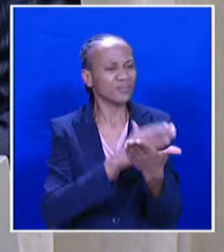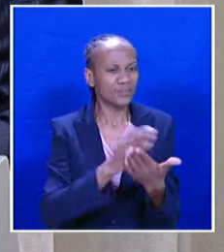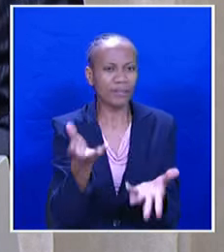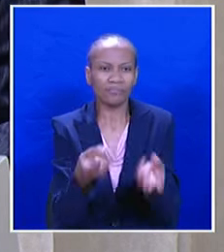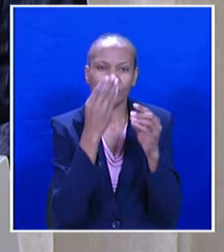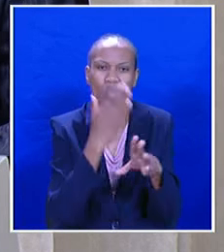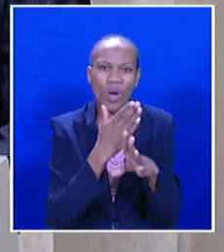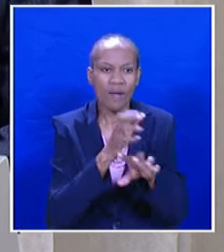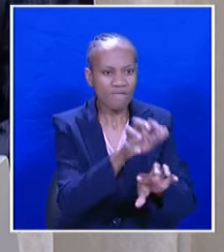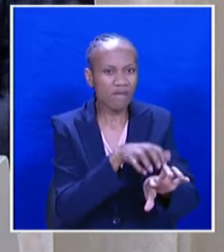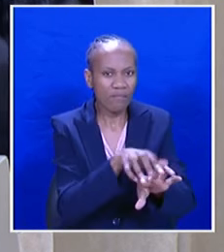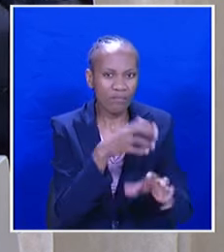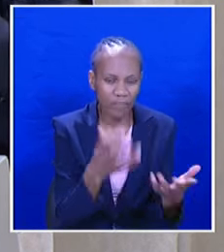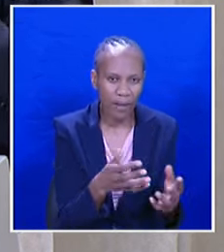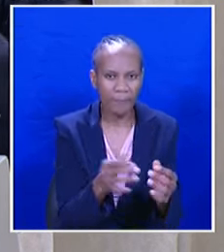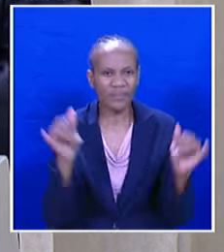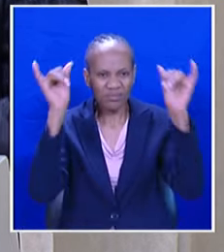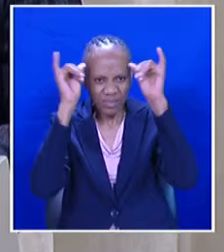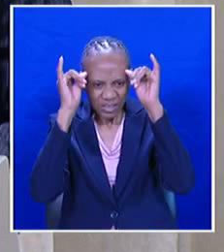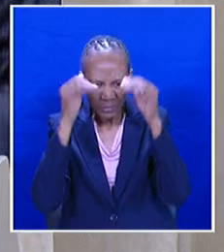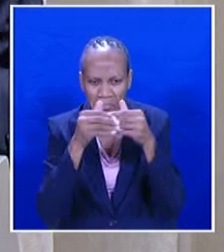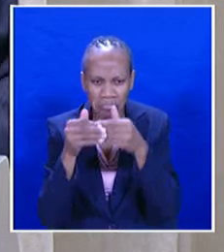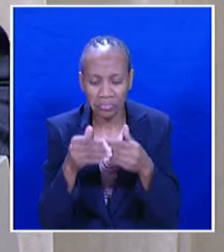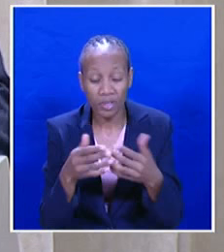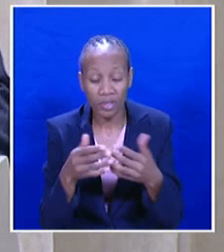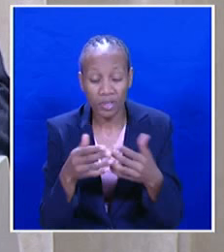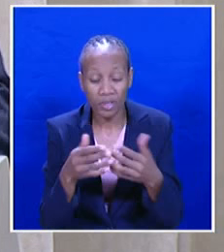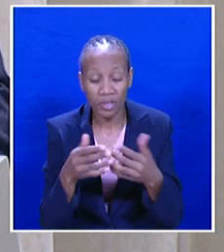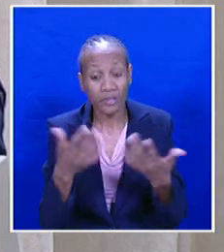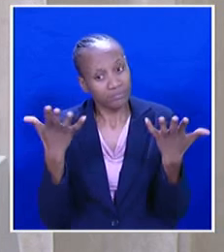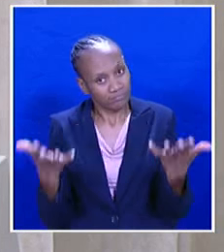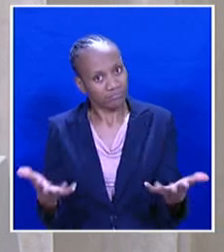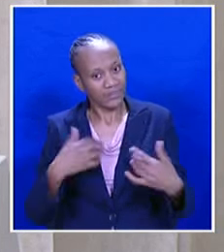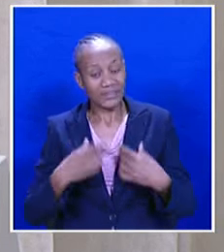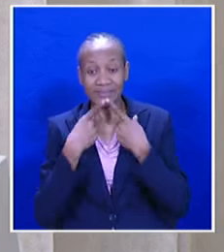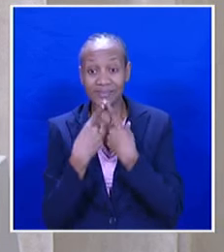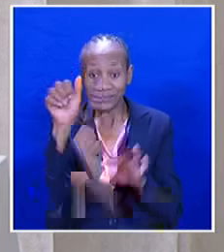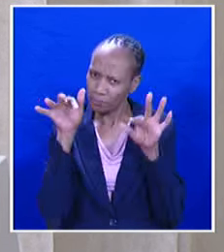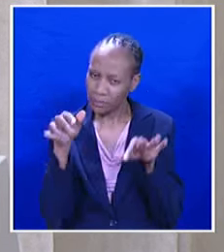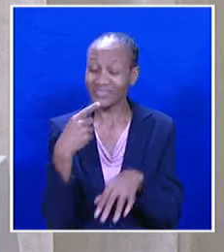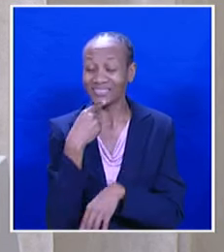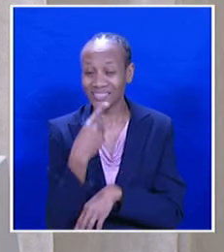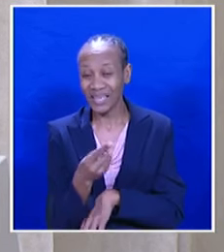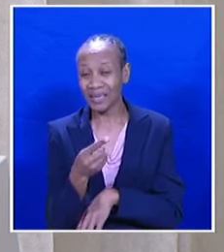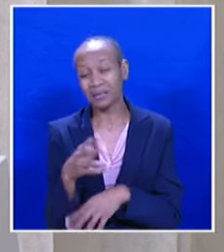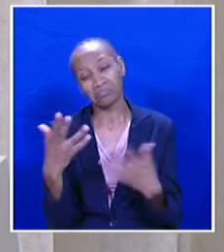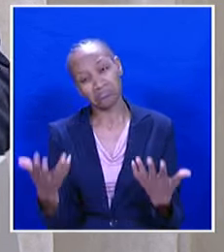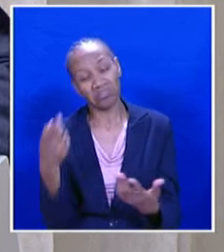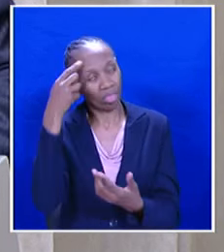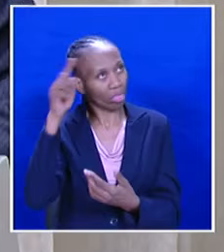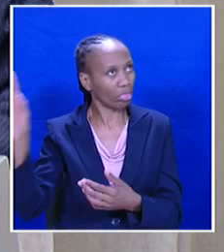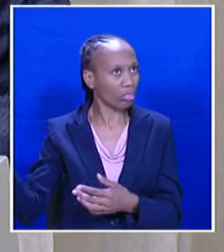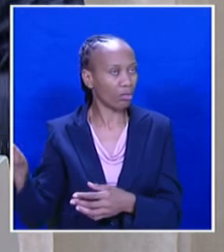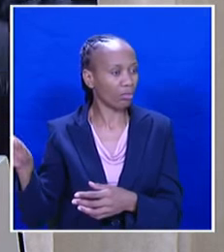all that. So I urge us as South Africans, never dismiss as Mickey Mouse,